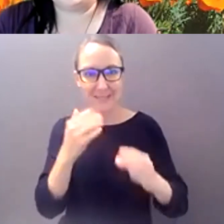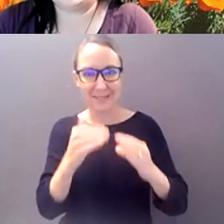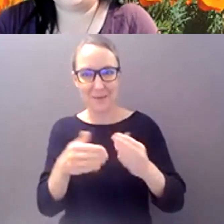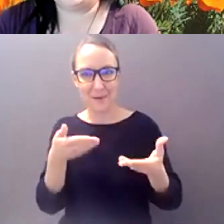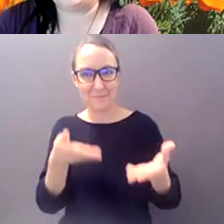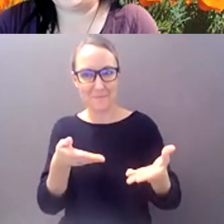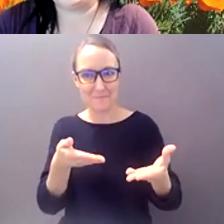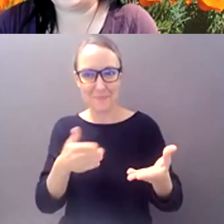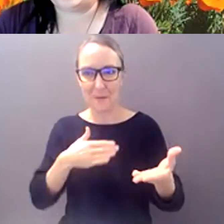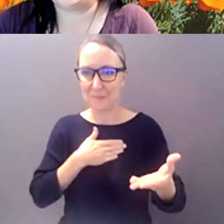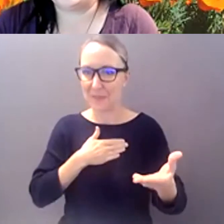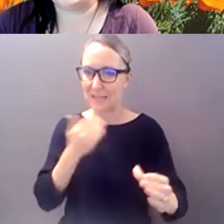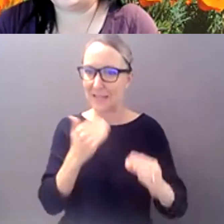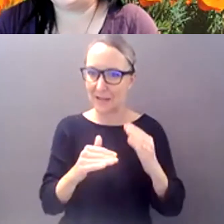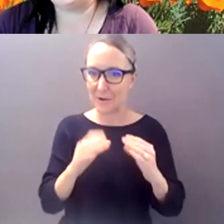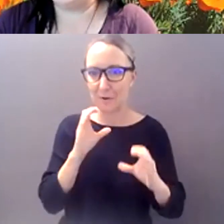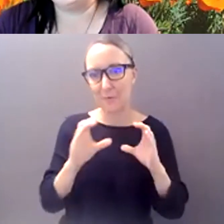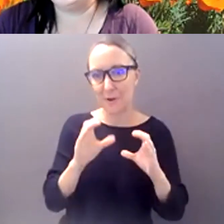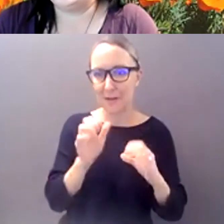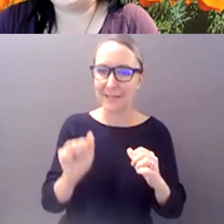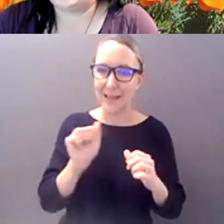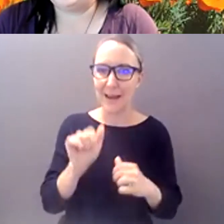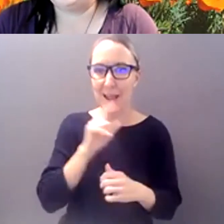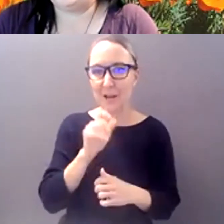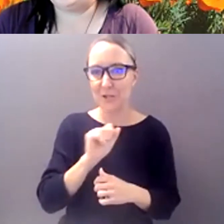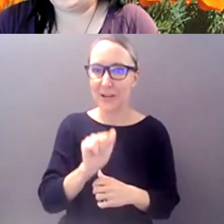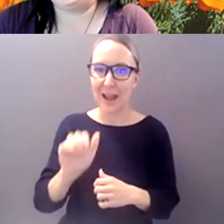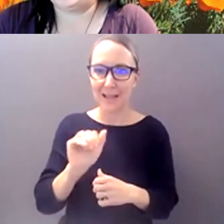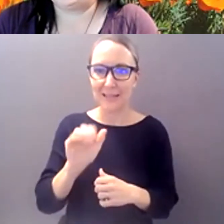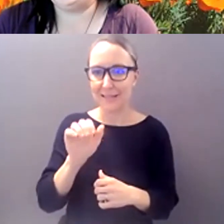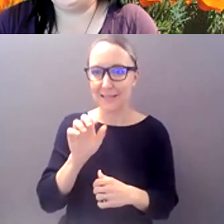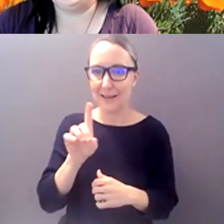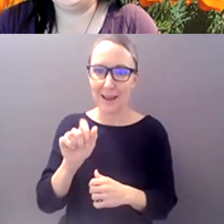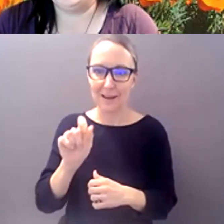Feel free to email communications@aging.ca.gov. Thank you, everybody. Have a good afternoon.